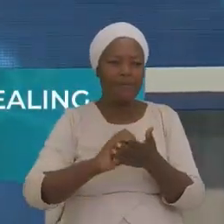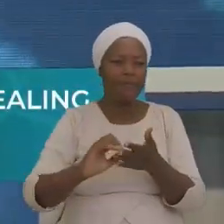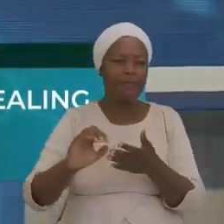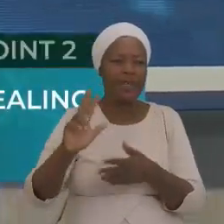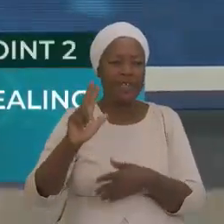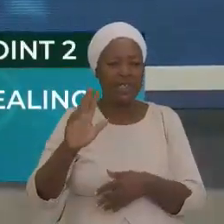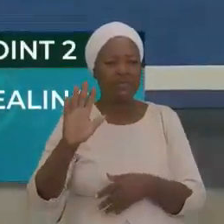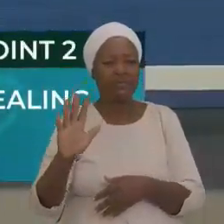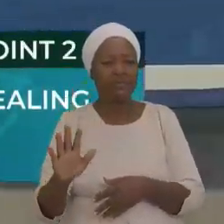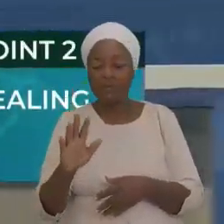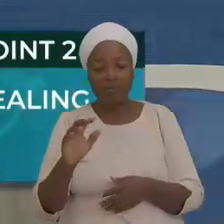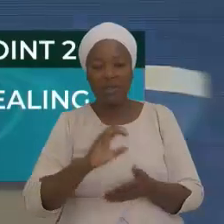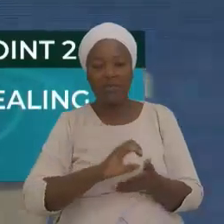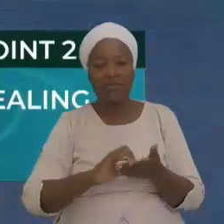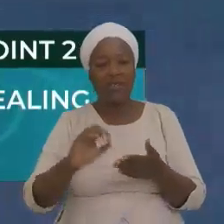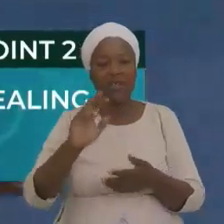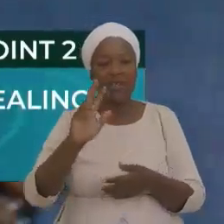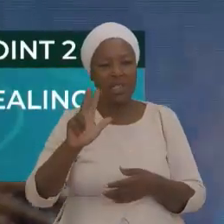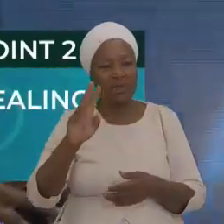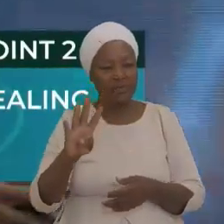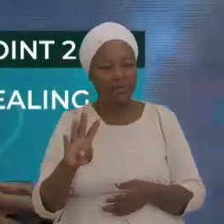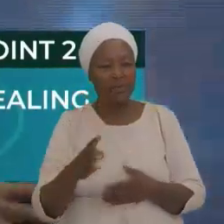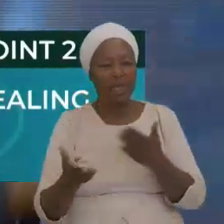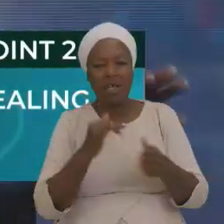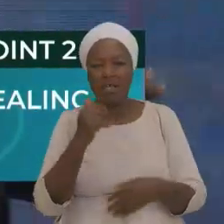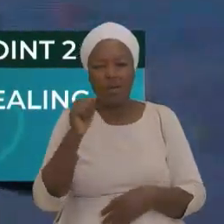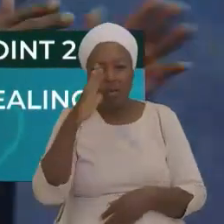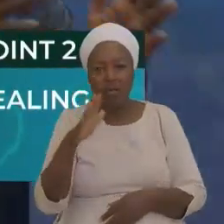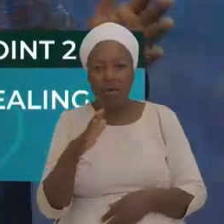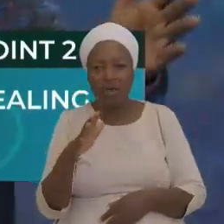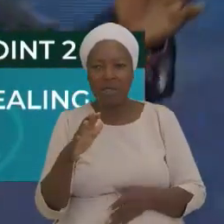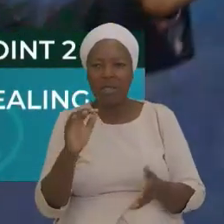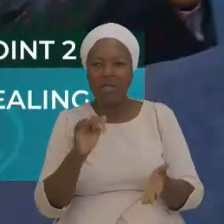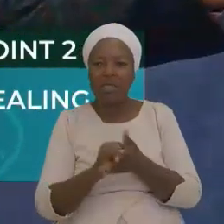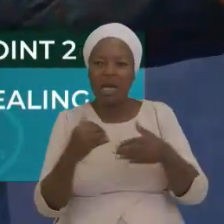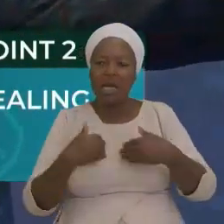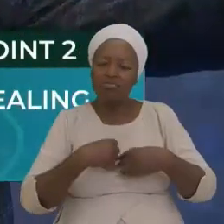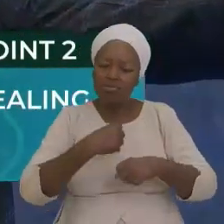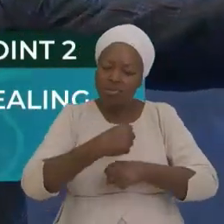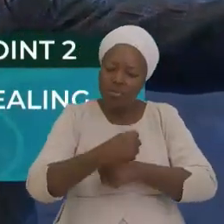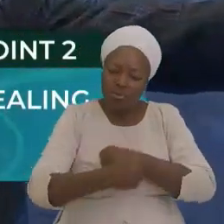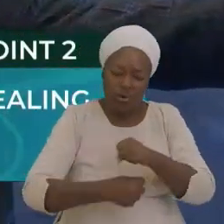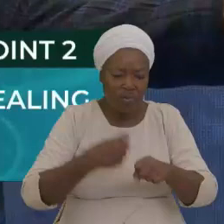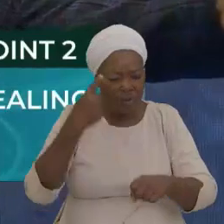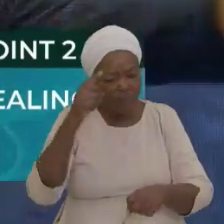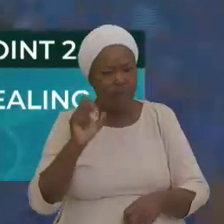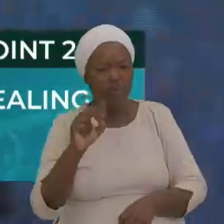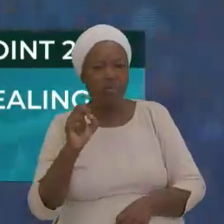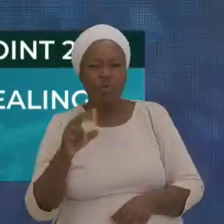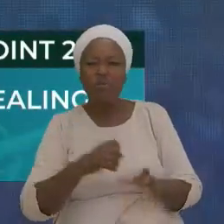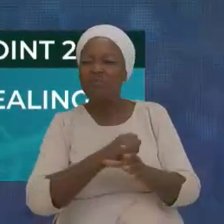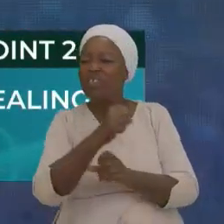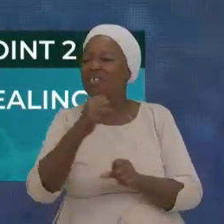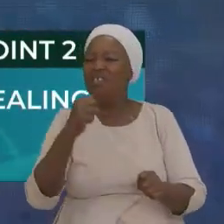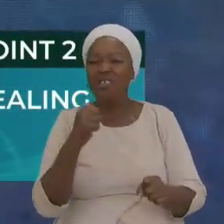34. Here is a woman that had suffered for 12